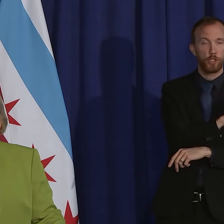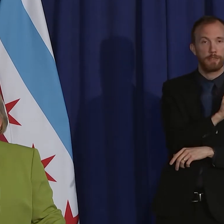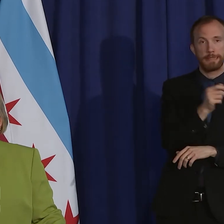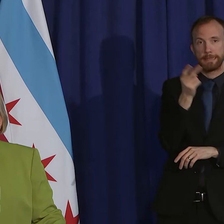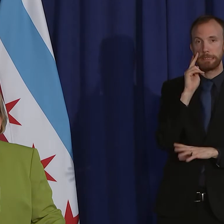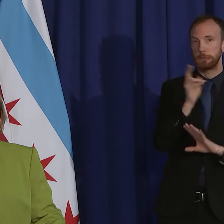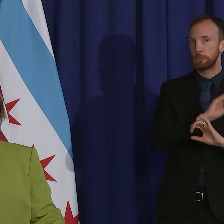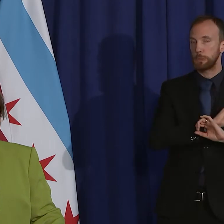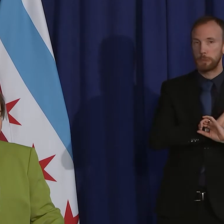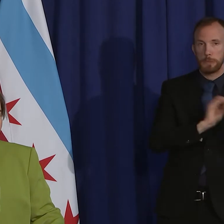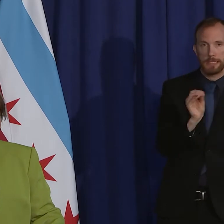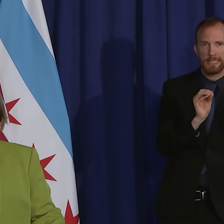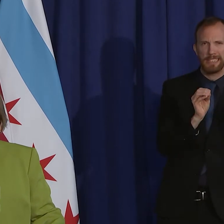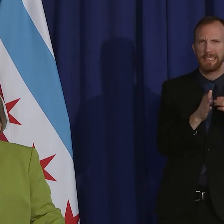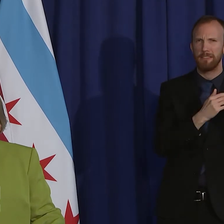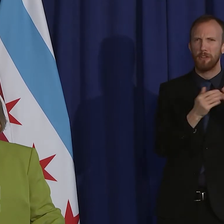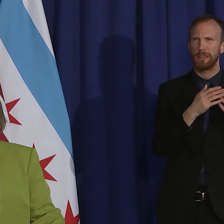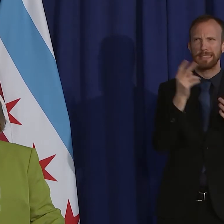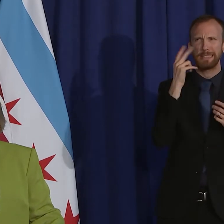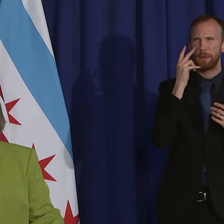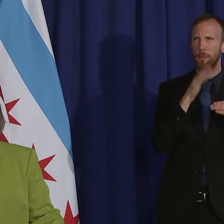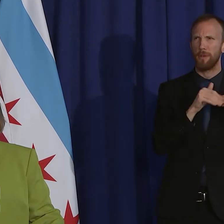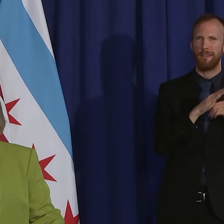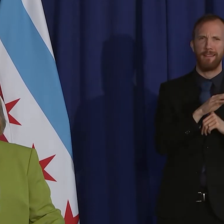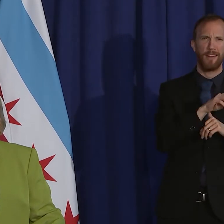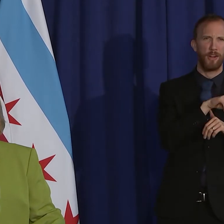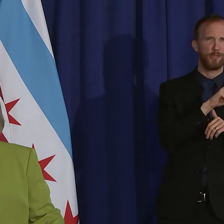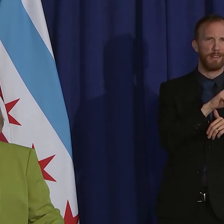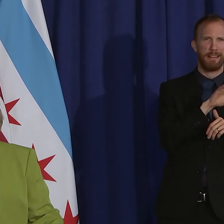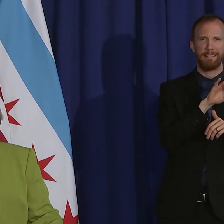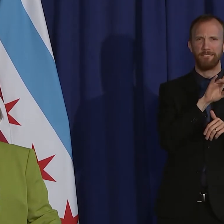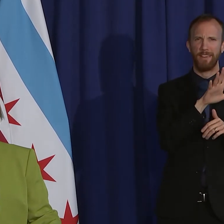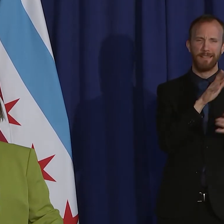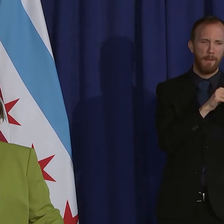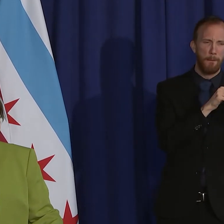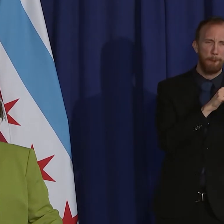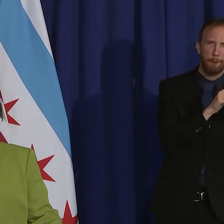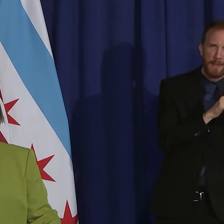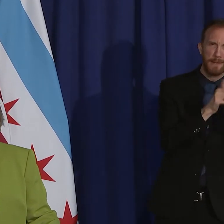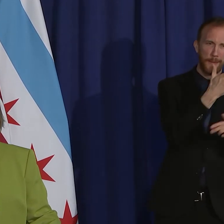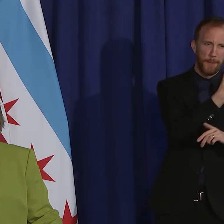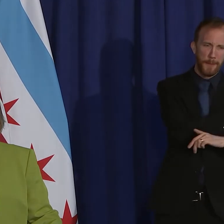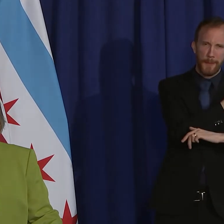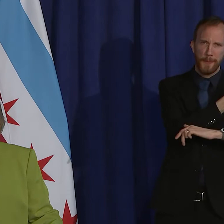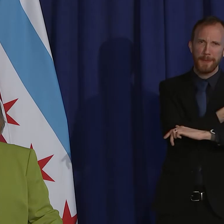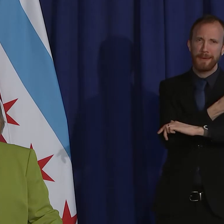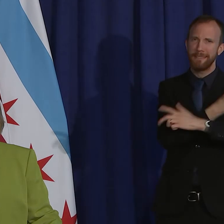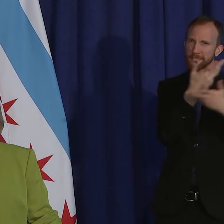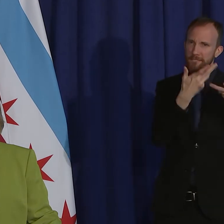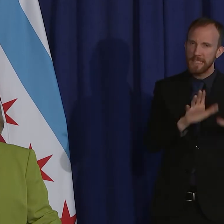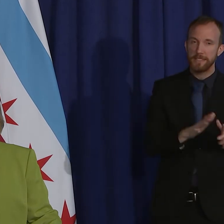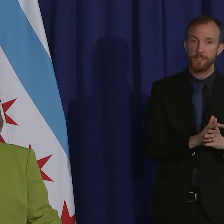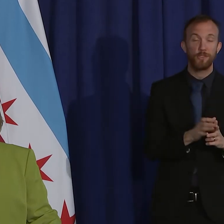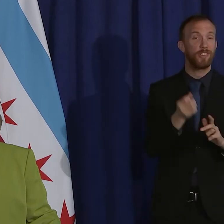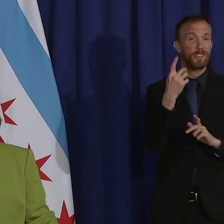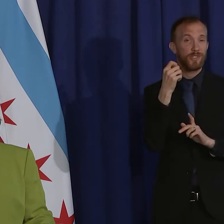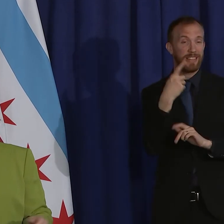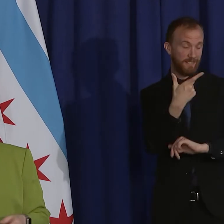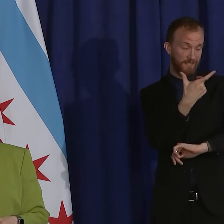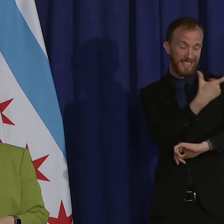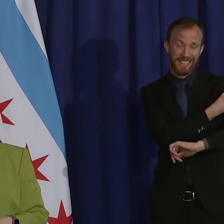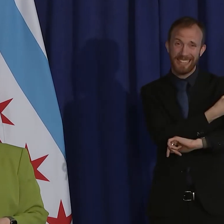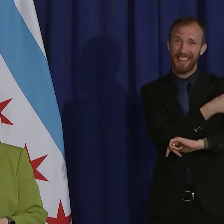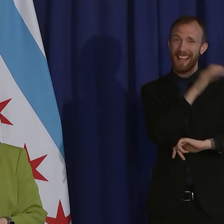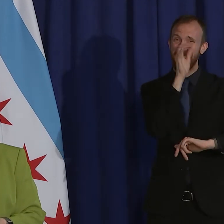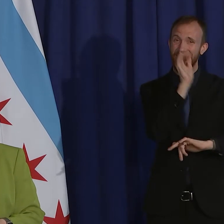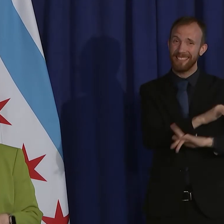million doses of Pfizer and Moderna having been administered. Vaccination remains absolutely critical to protect Chicagoans